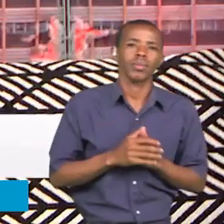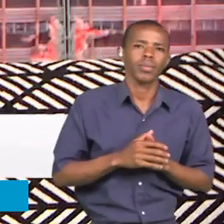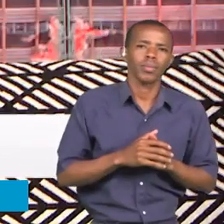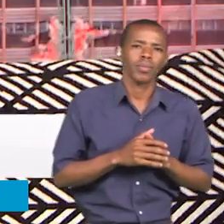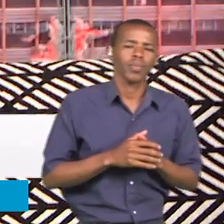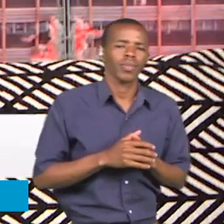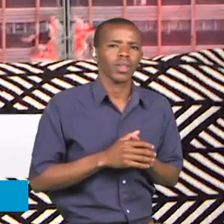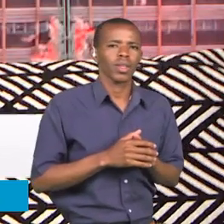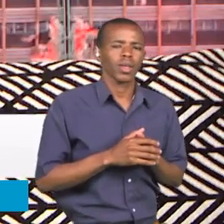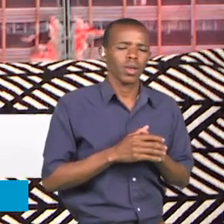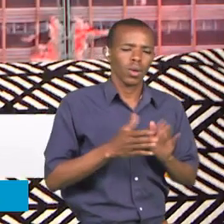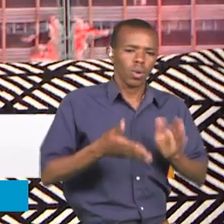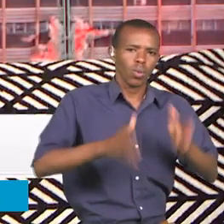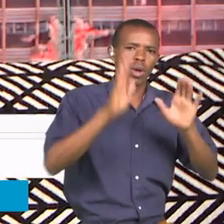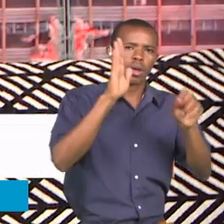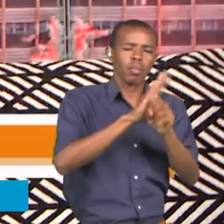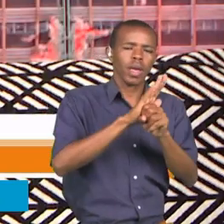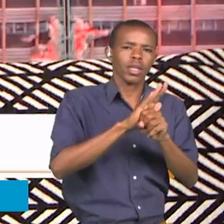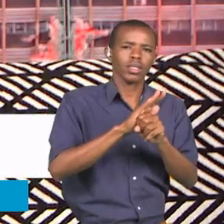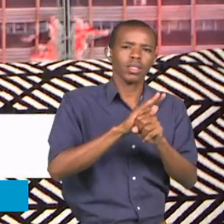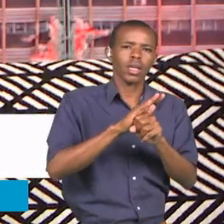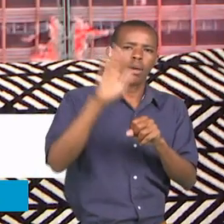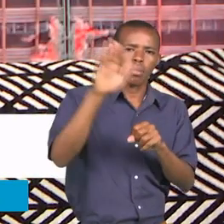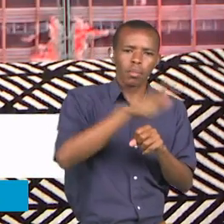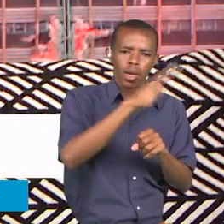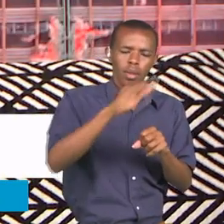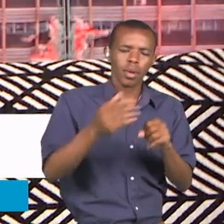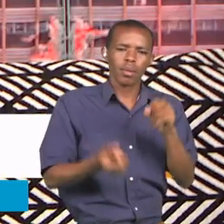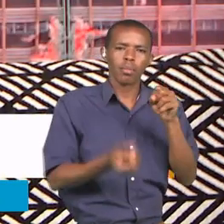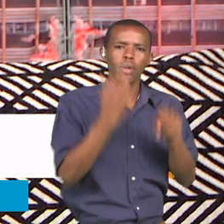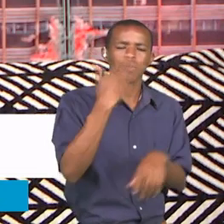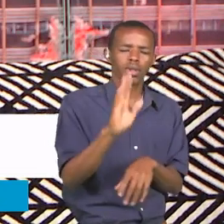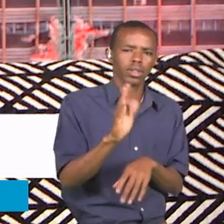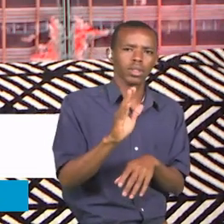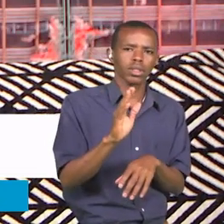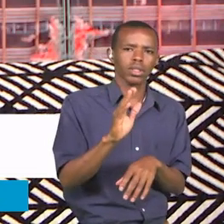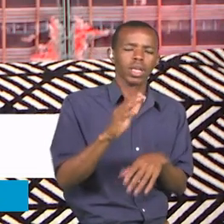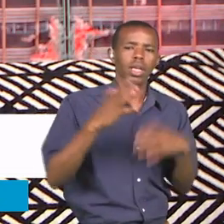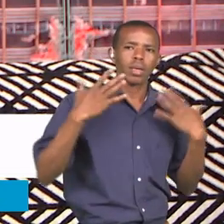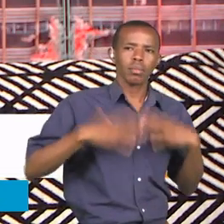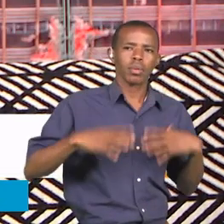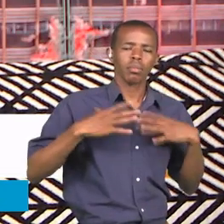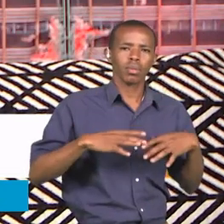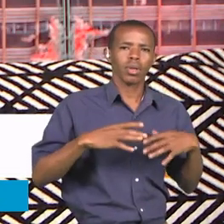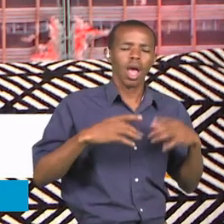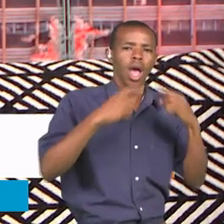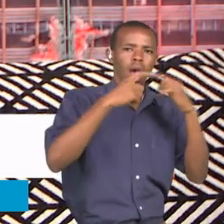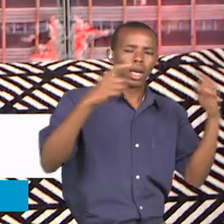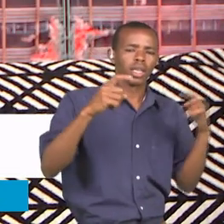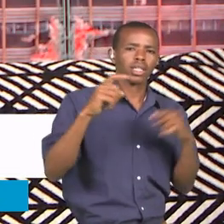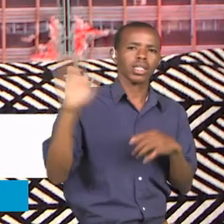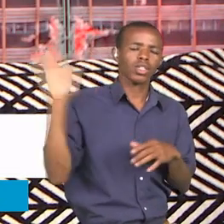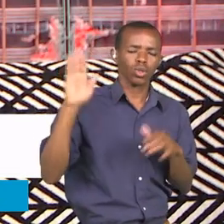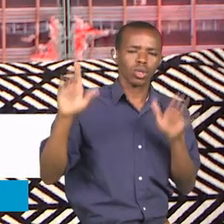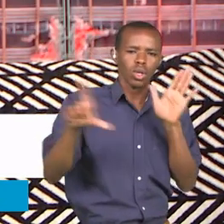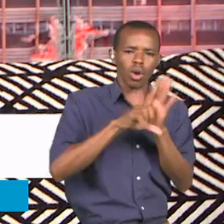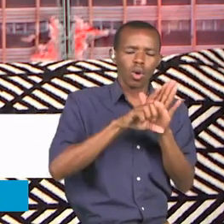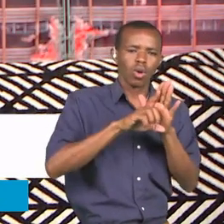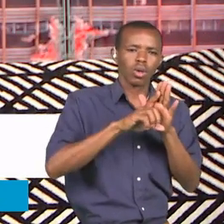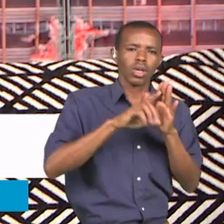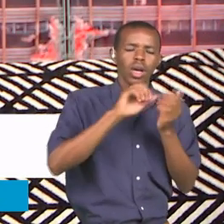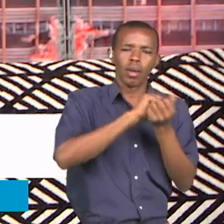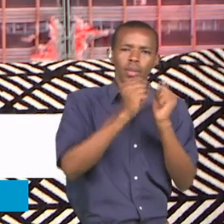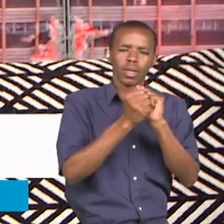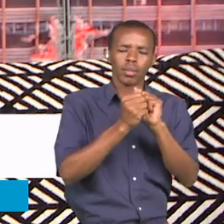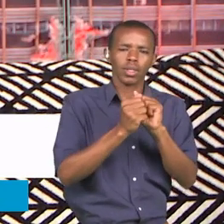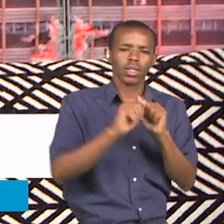there are amendments that were made by Parliament that people really came up in arms against the Security Laws Amendment